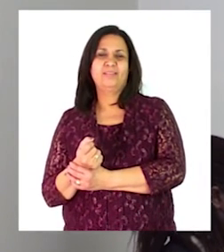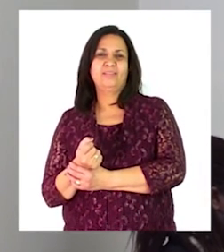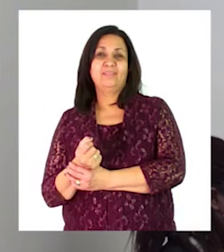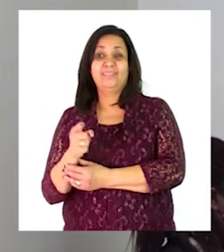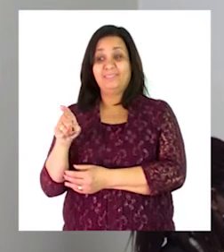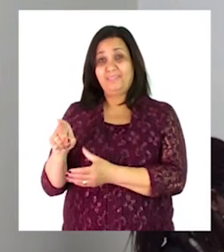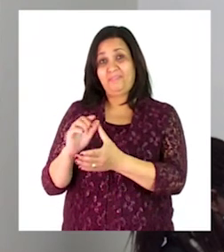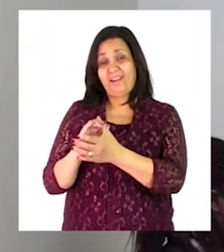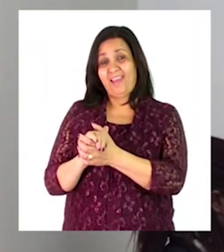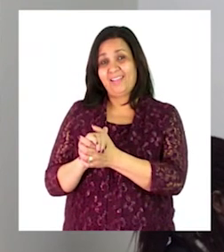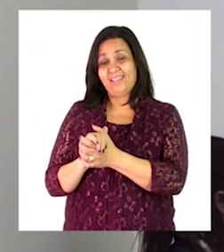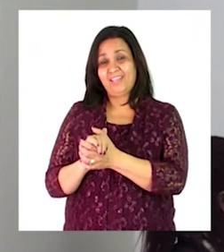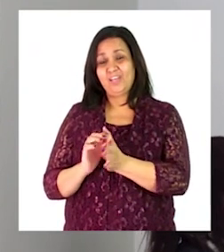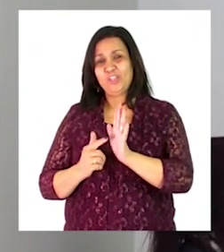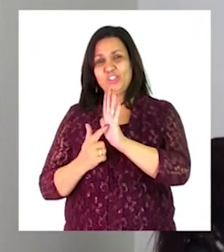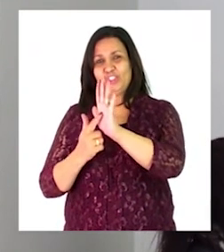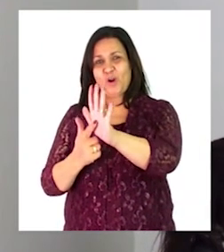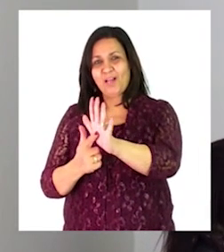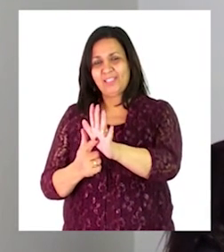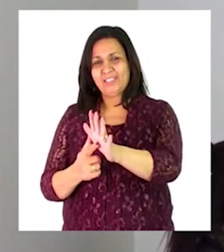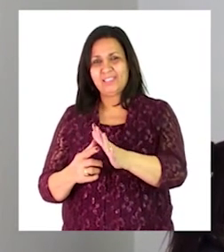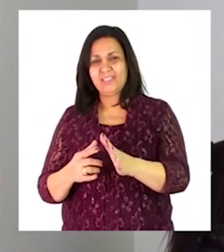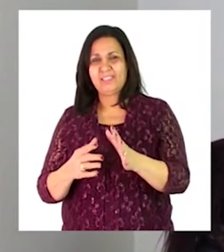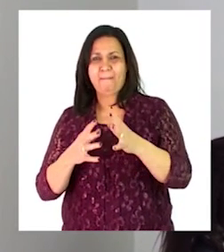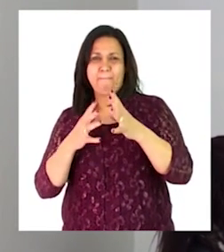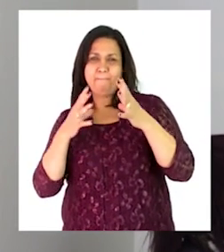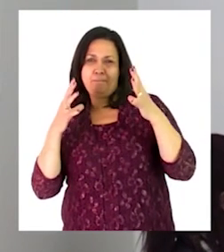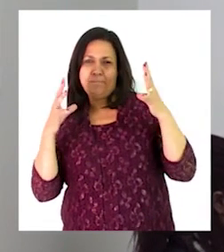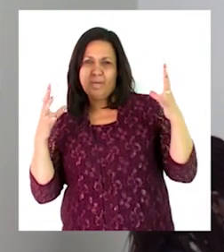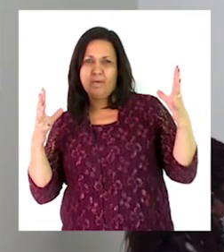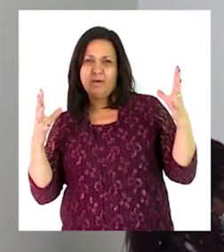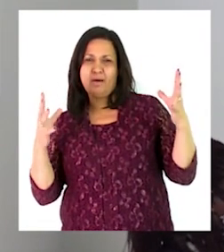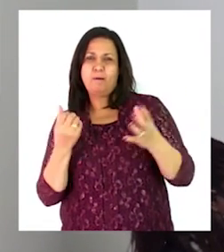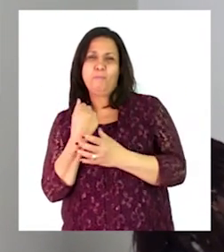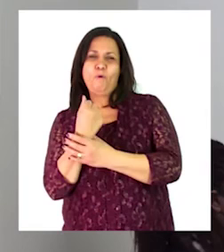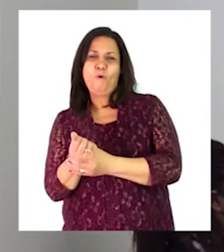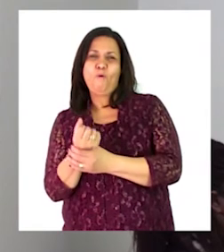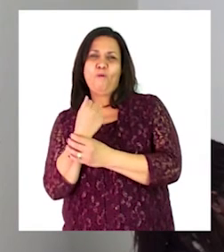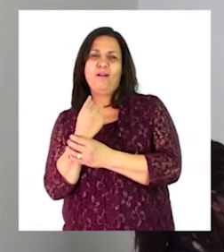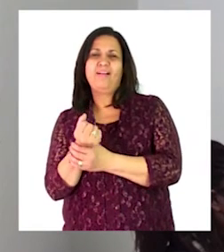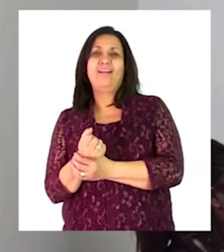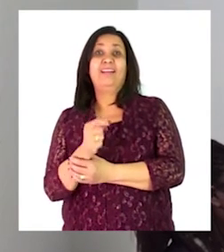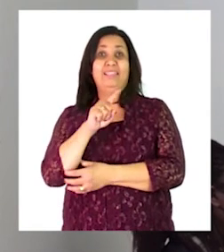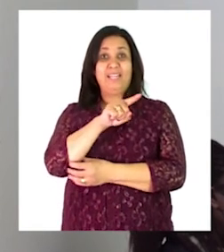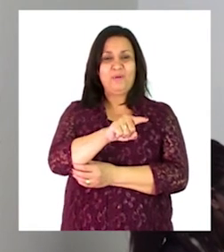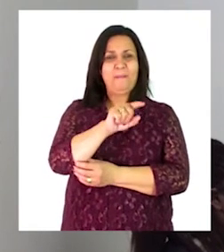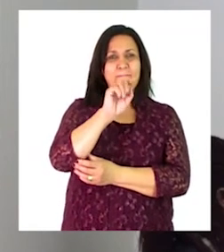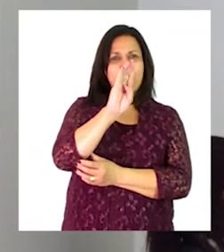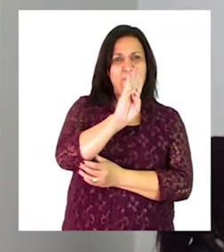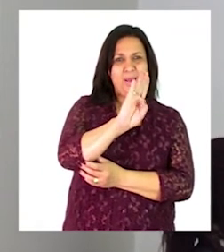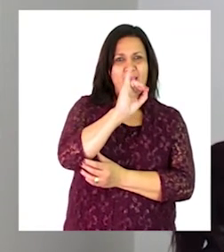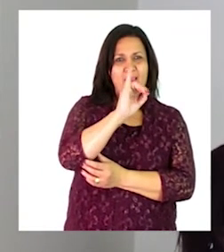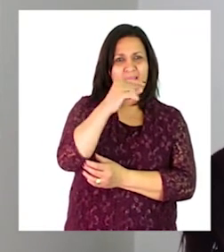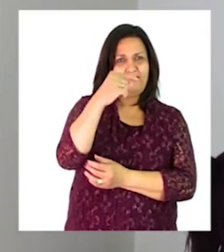my friends to point to the big ball. Which one is big? Well done.